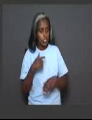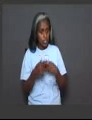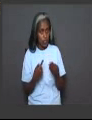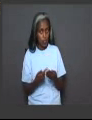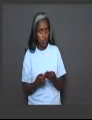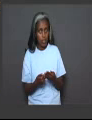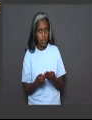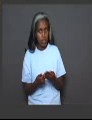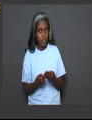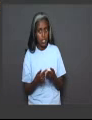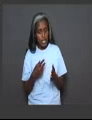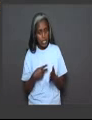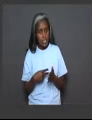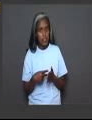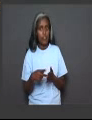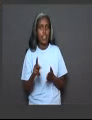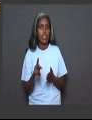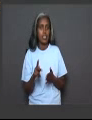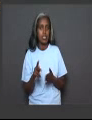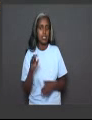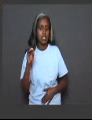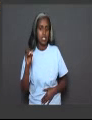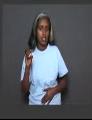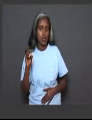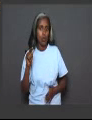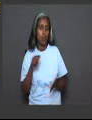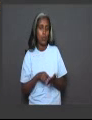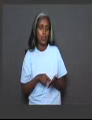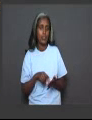Therefore, the fare is